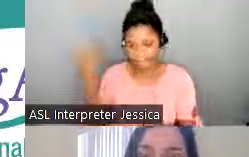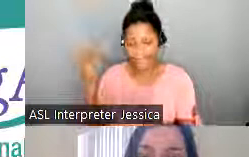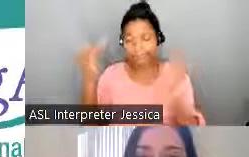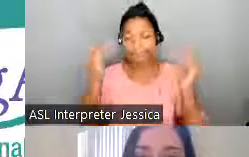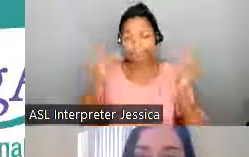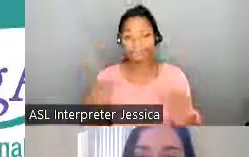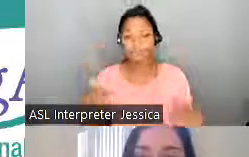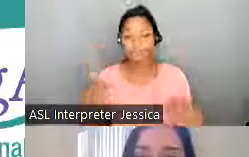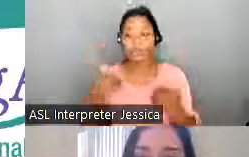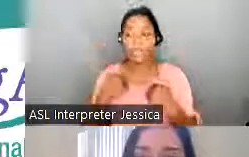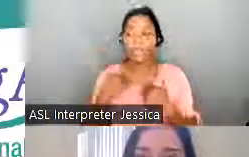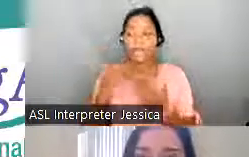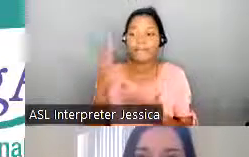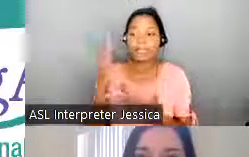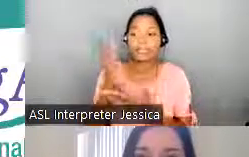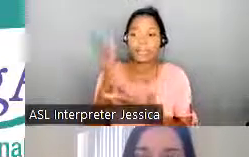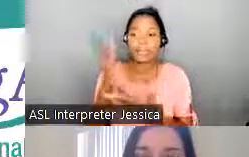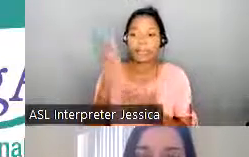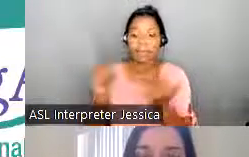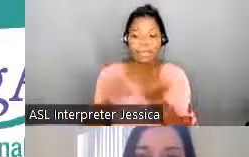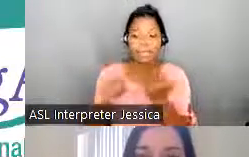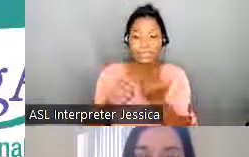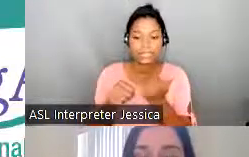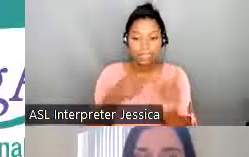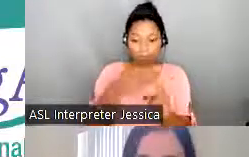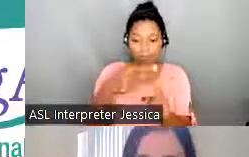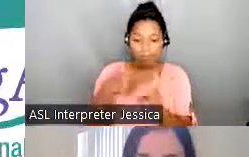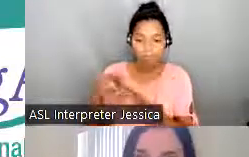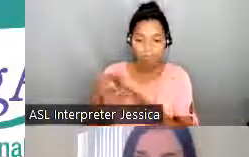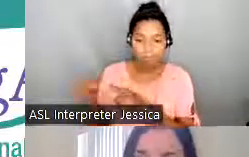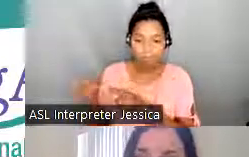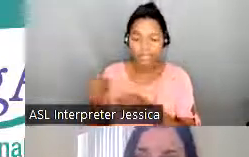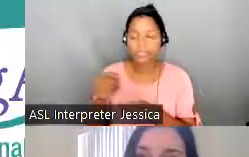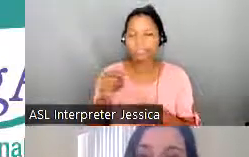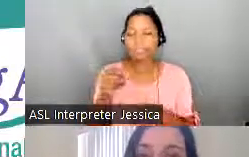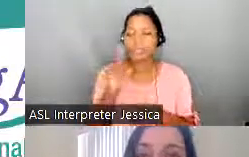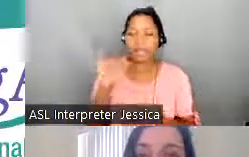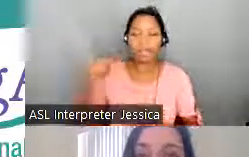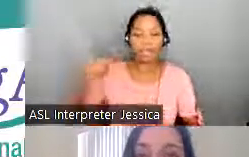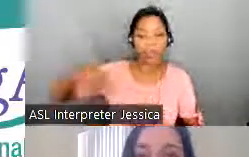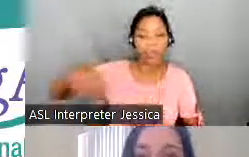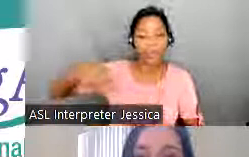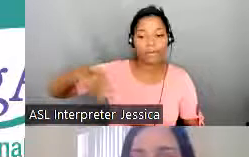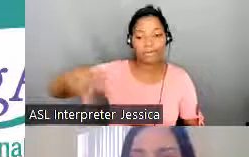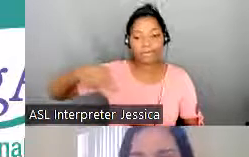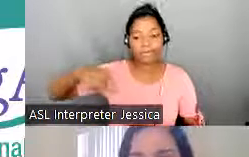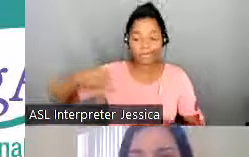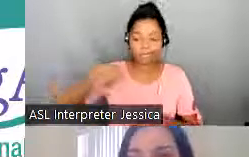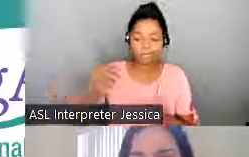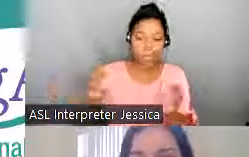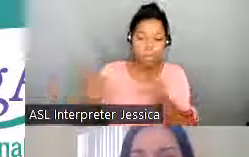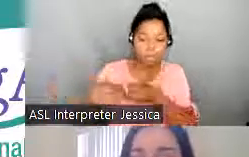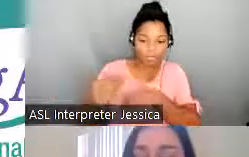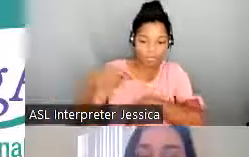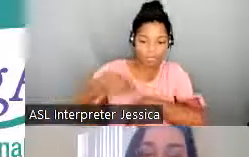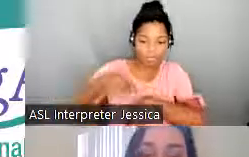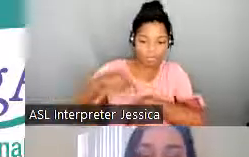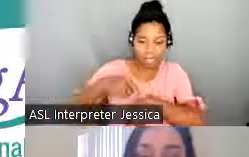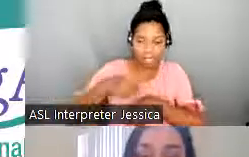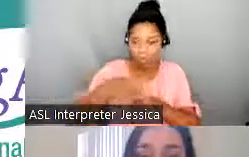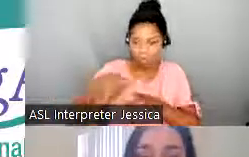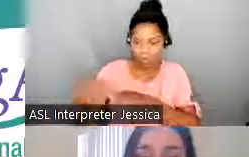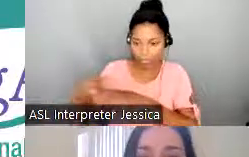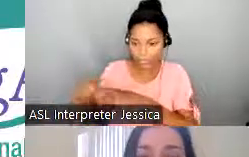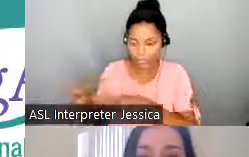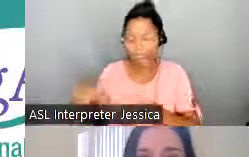assistance calls on different social engagement topics in the form of quarterly office hour calls. And then, as you all know, you're with us here today,